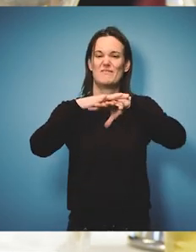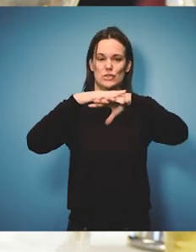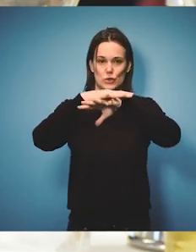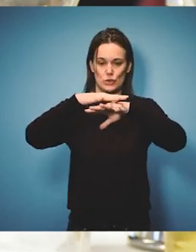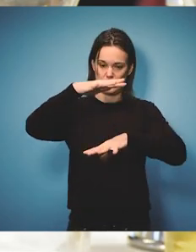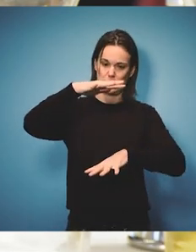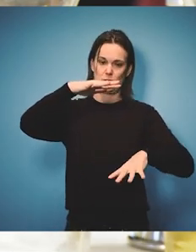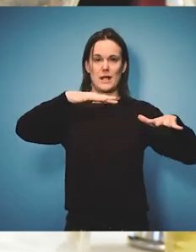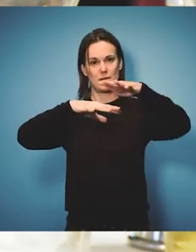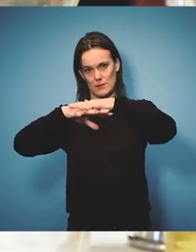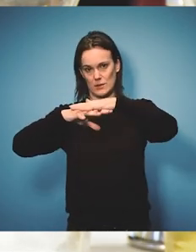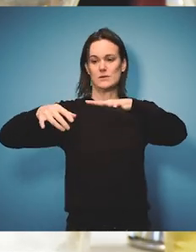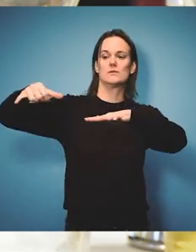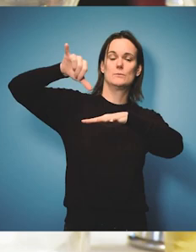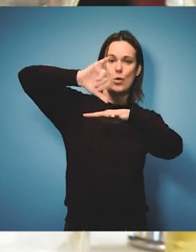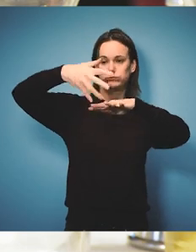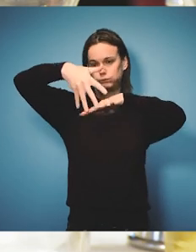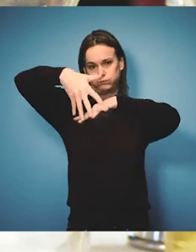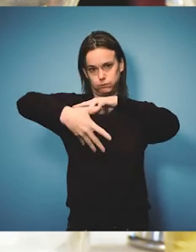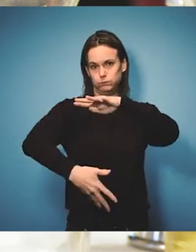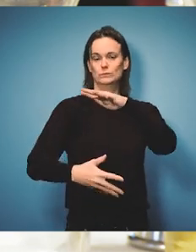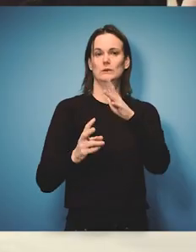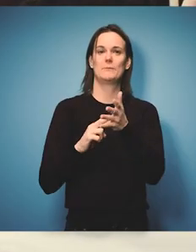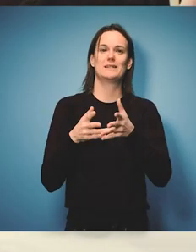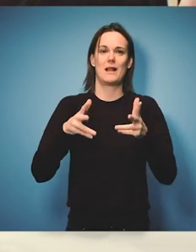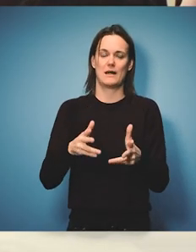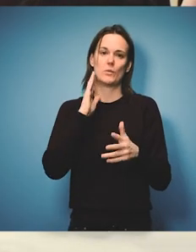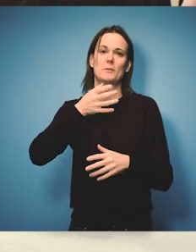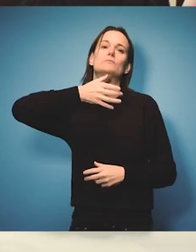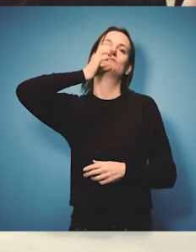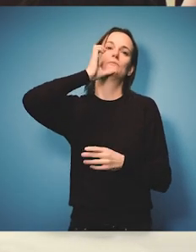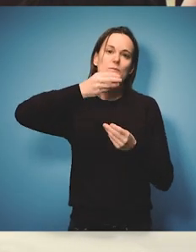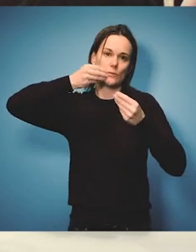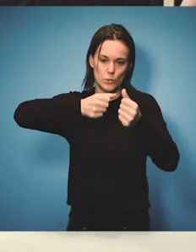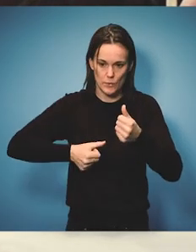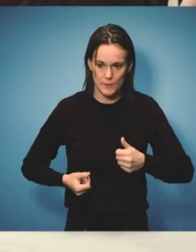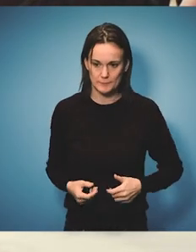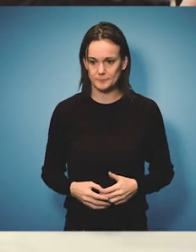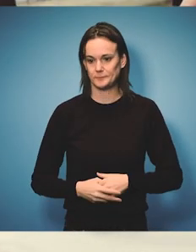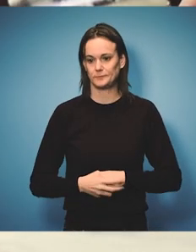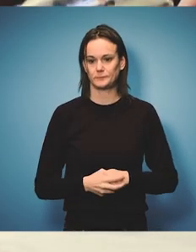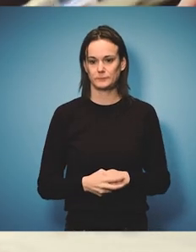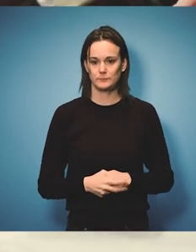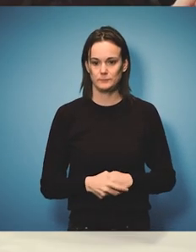the bits out. We're going to pour that into our coupe glass. Stop